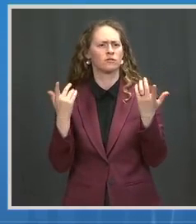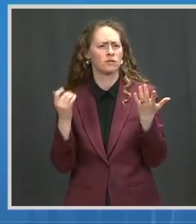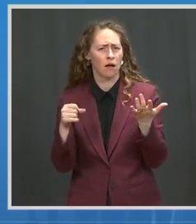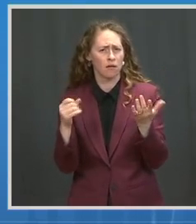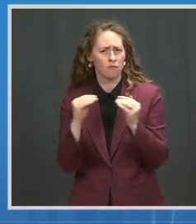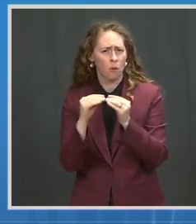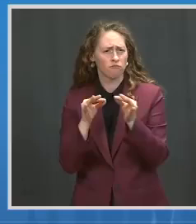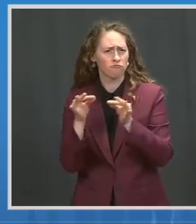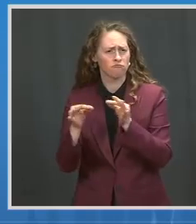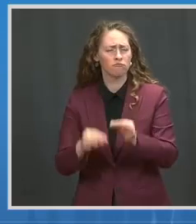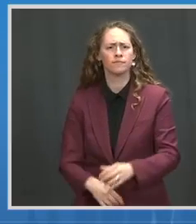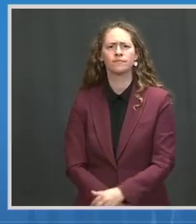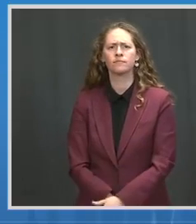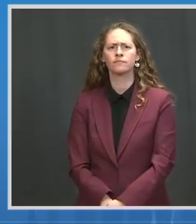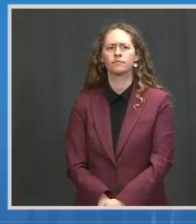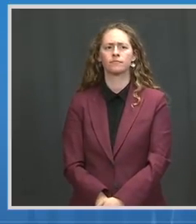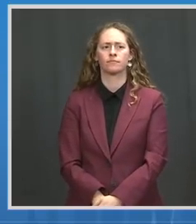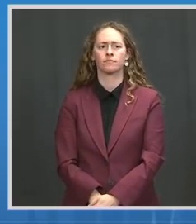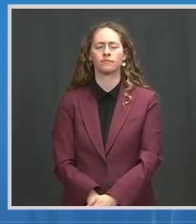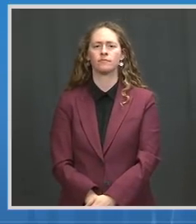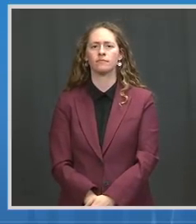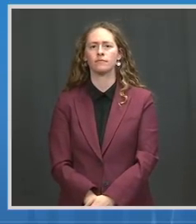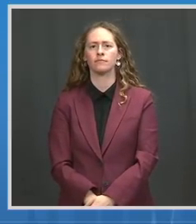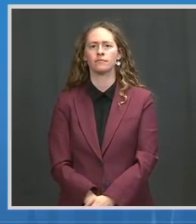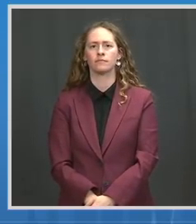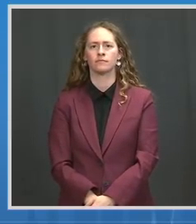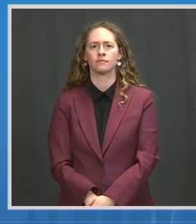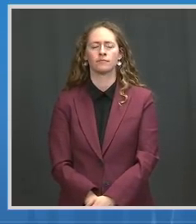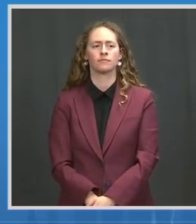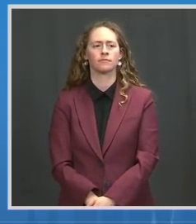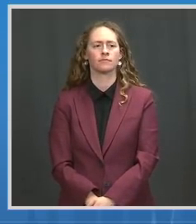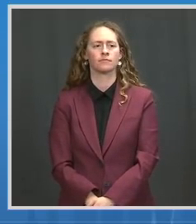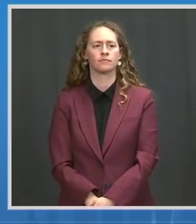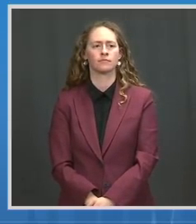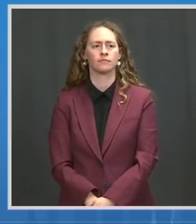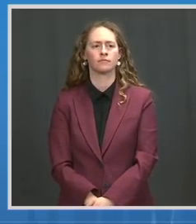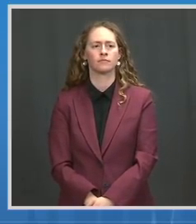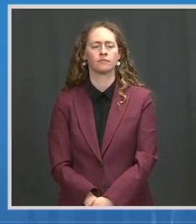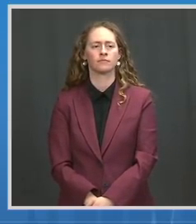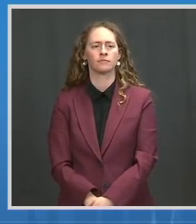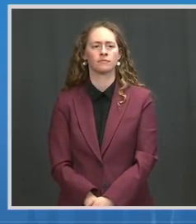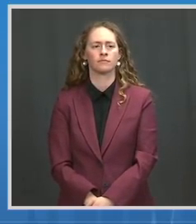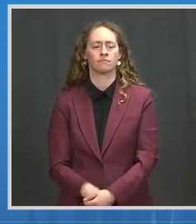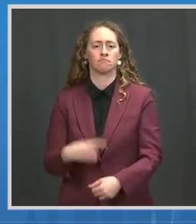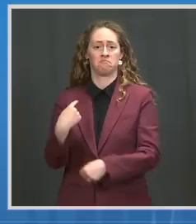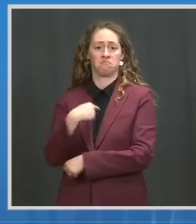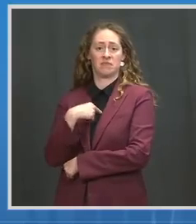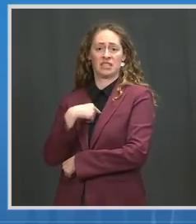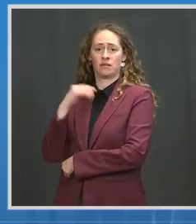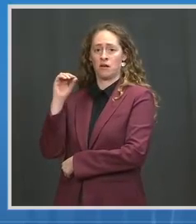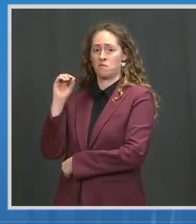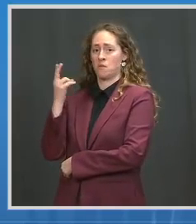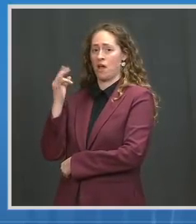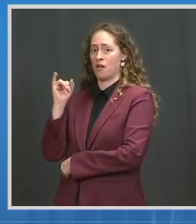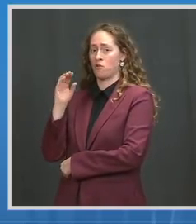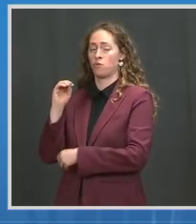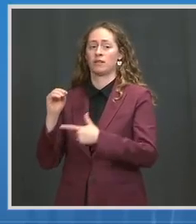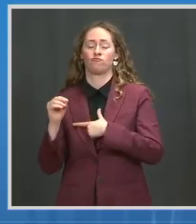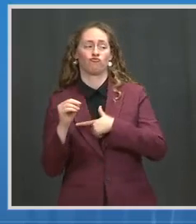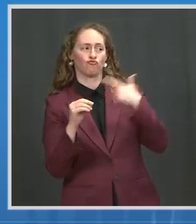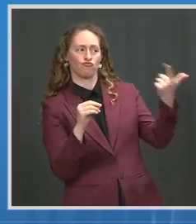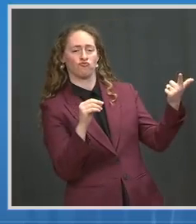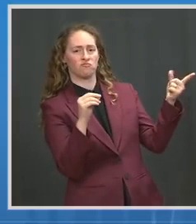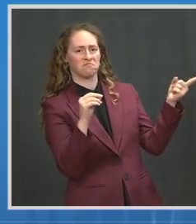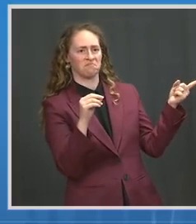take the question about Ohio, and Dr. Fauci, if you don't mind, to take the question about the dosing and the